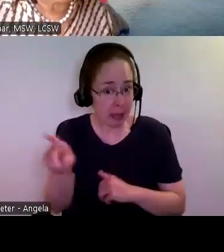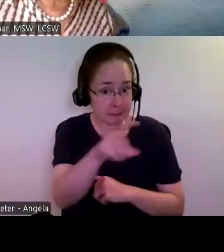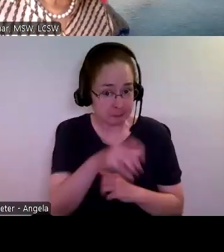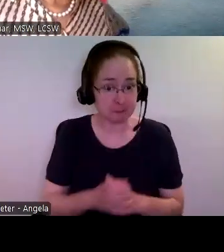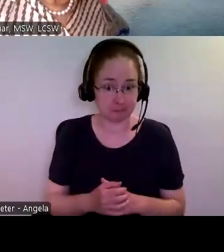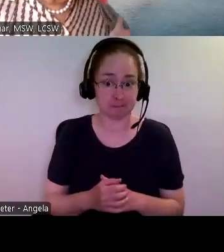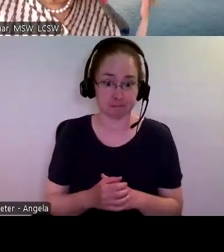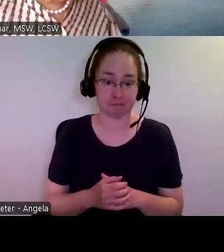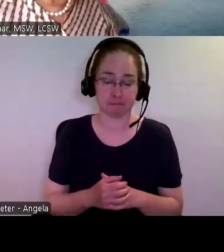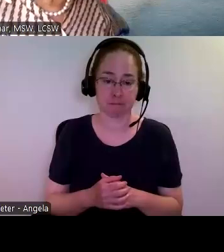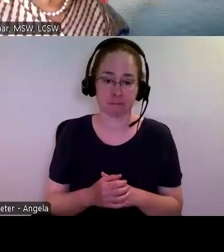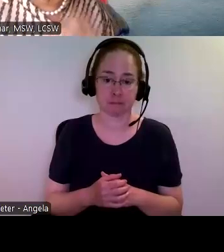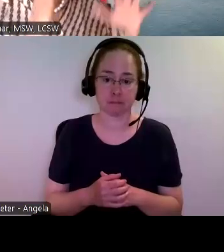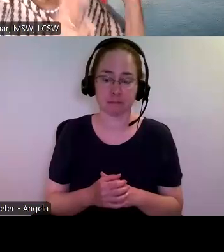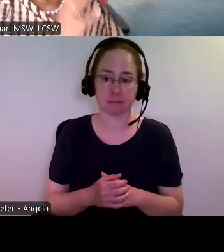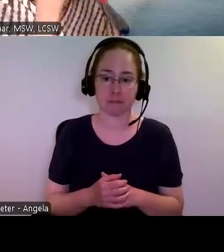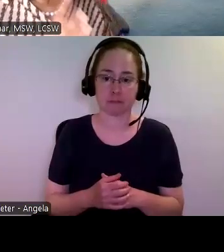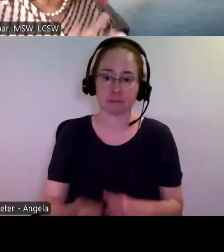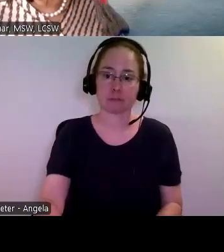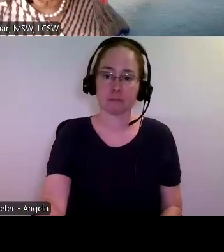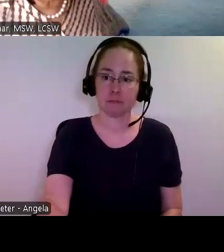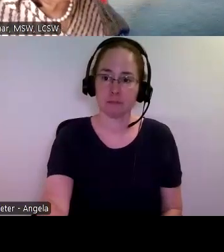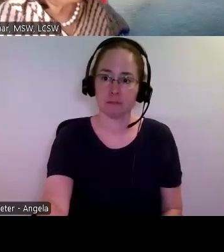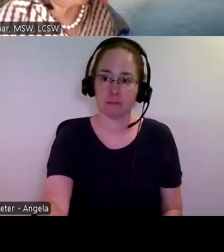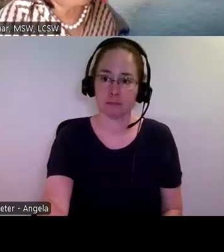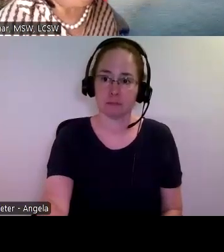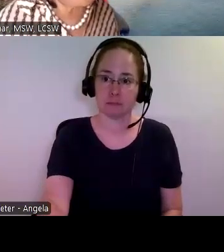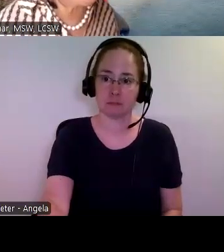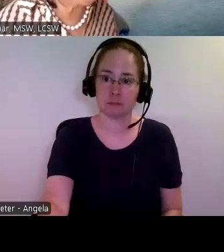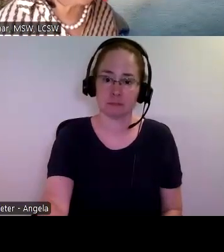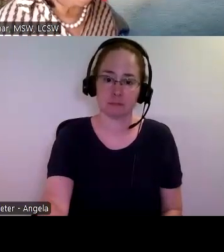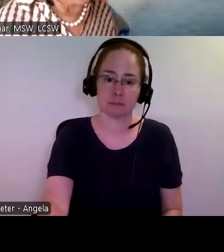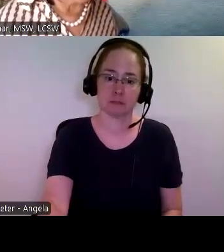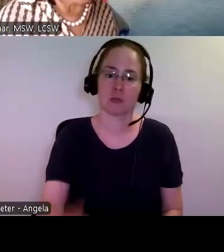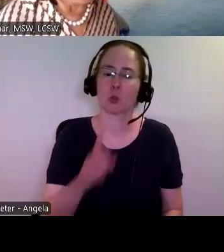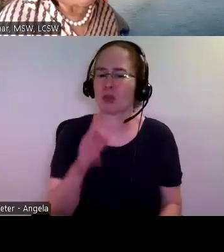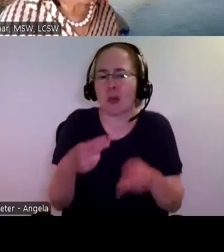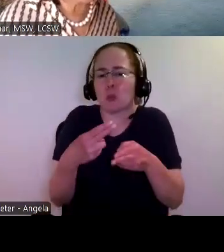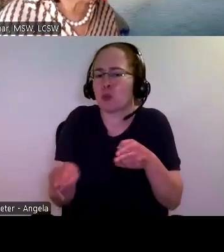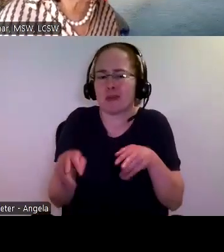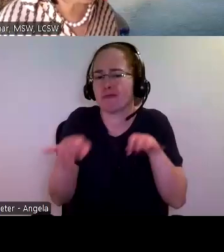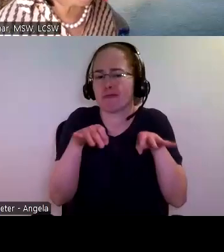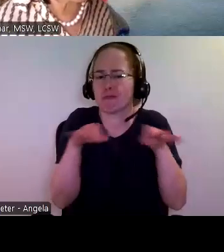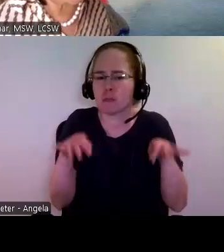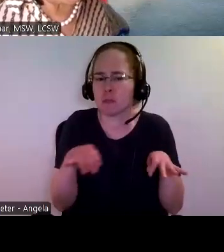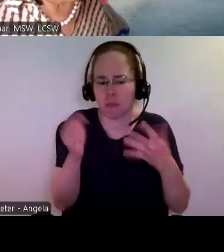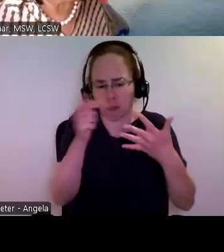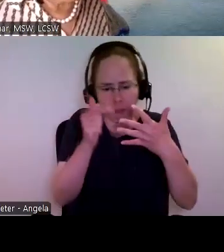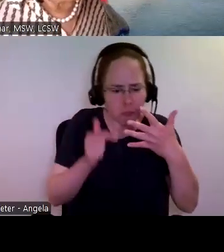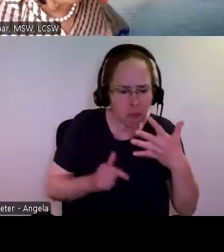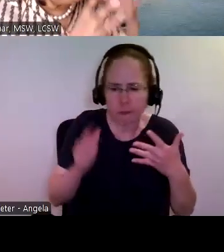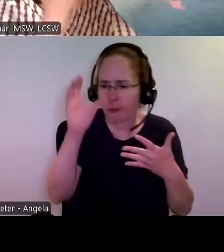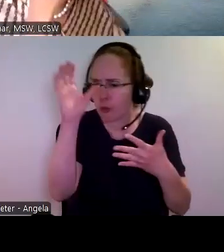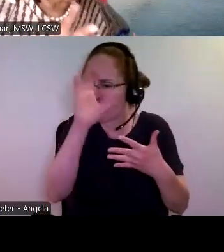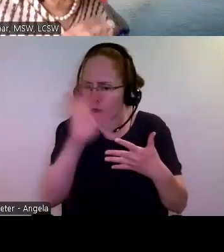So this is kind of a very brief blueprint on what you should be looking at,